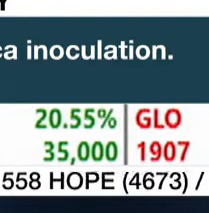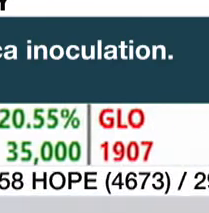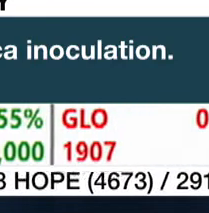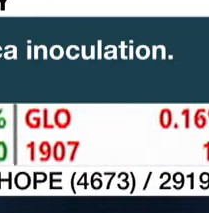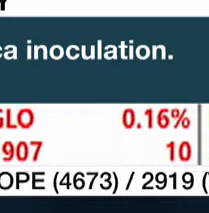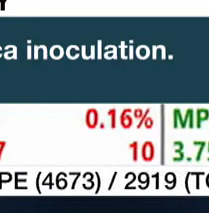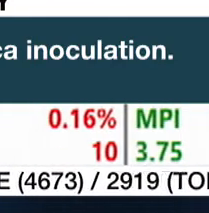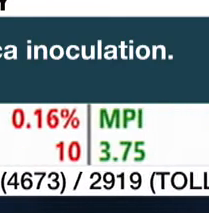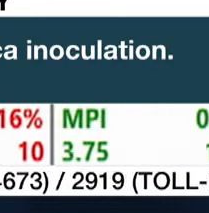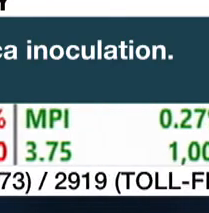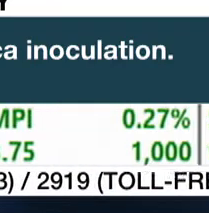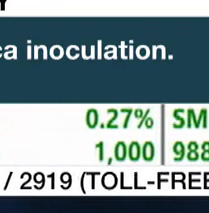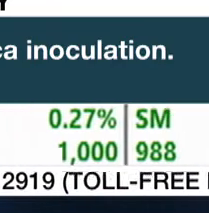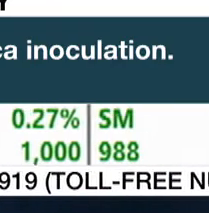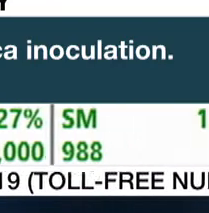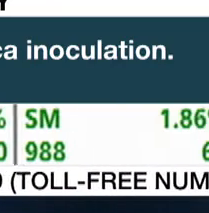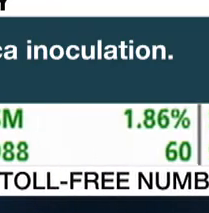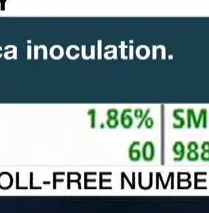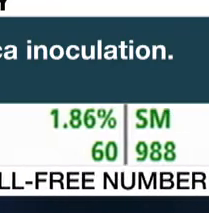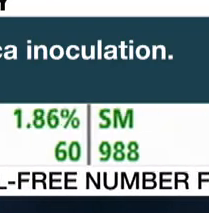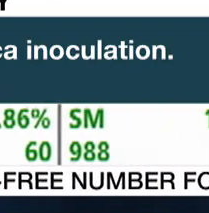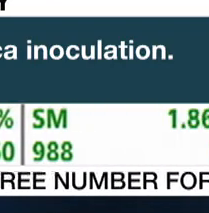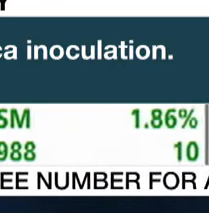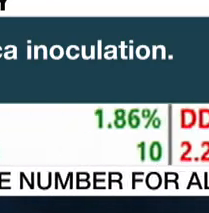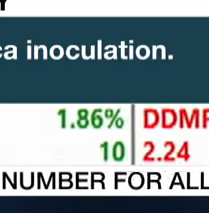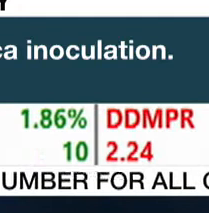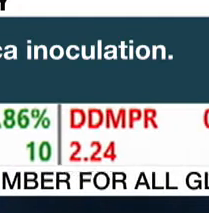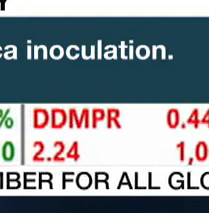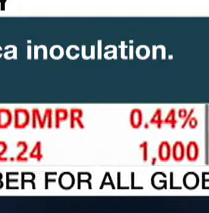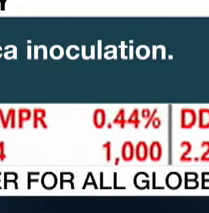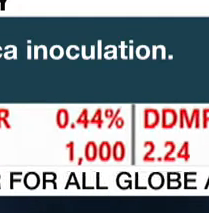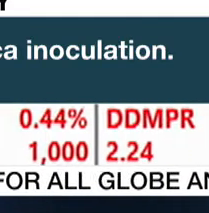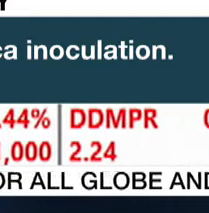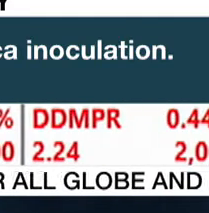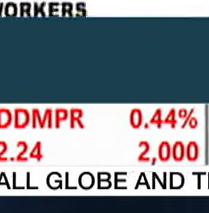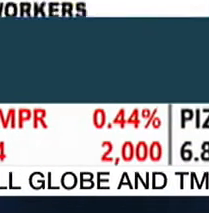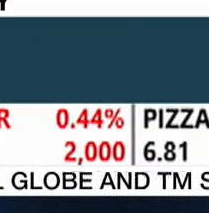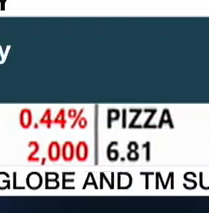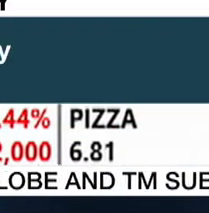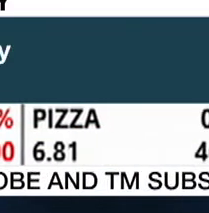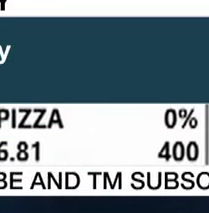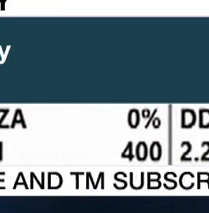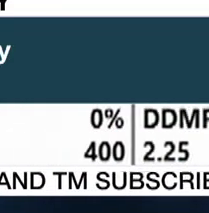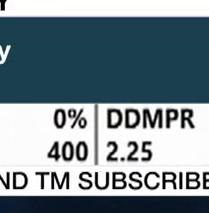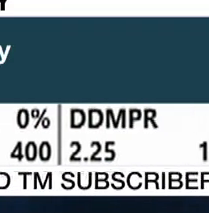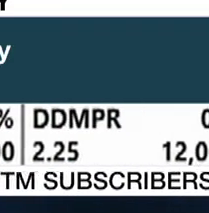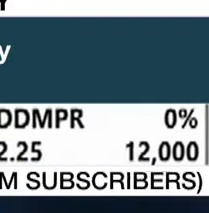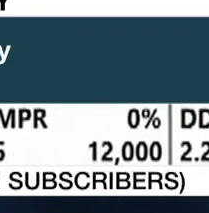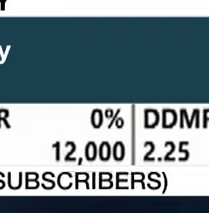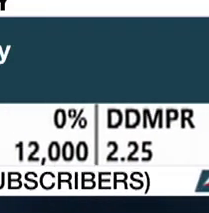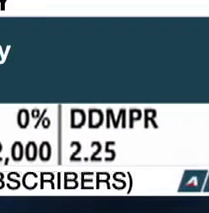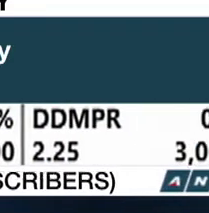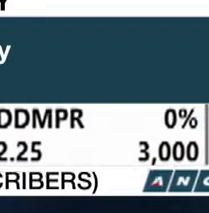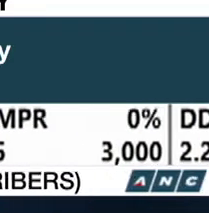ng listahan. Nagiging kaduda-duda tuloy dyan, either nagpalakasan o nagkabayaran, o hindi natin malaman. So nagiging kaduda-duda po yung